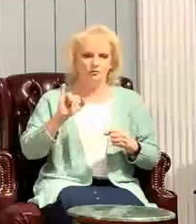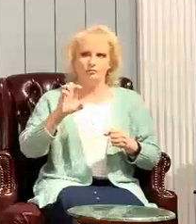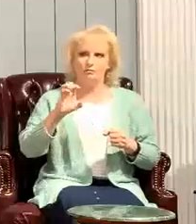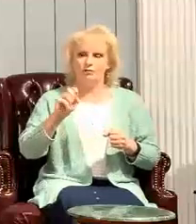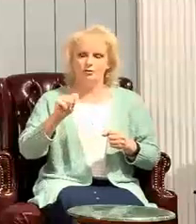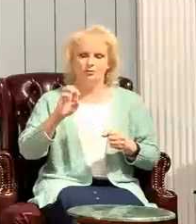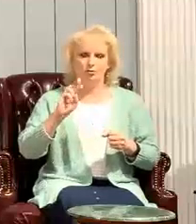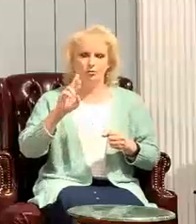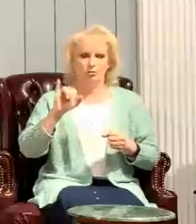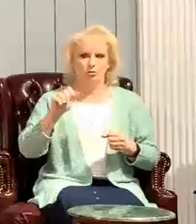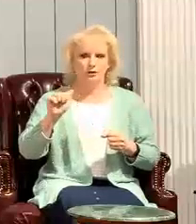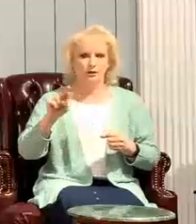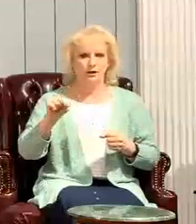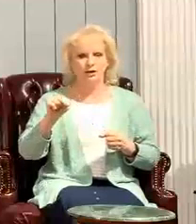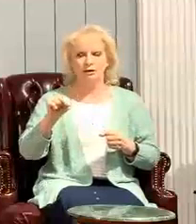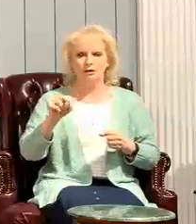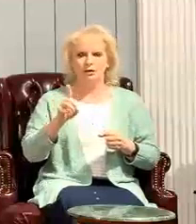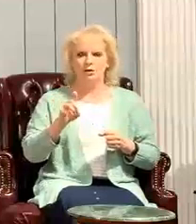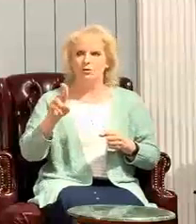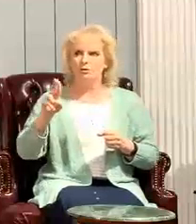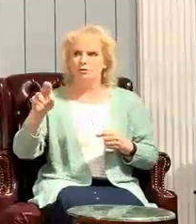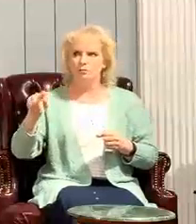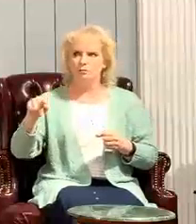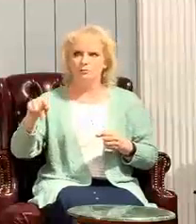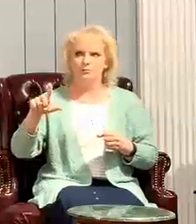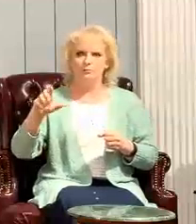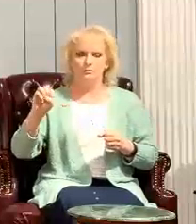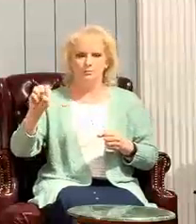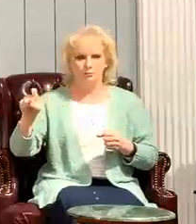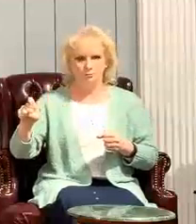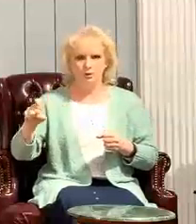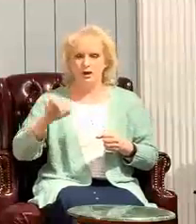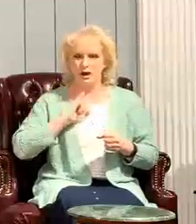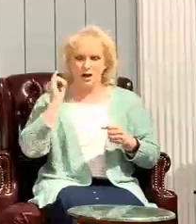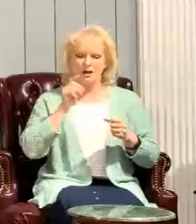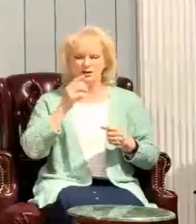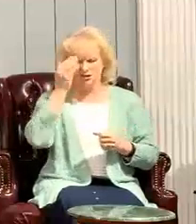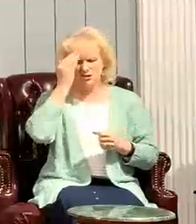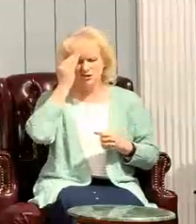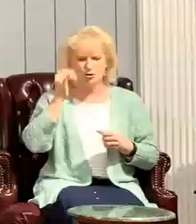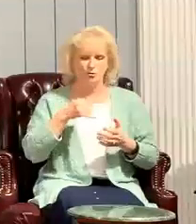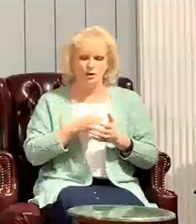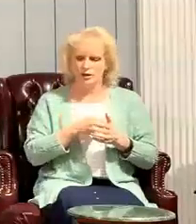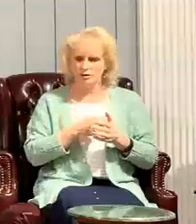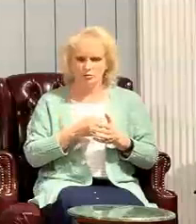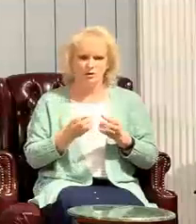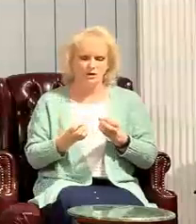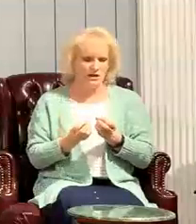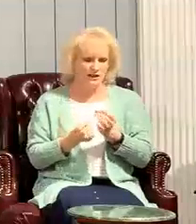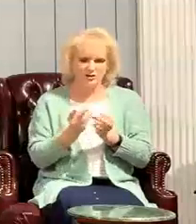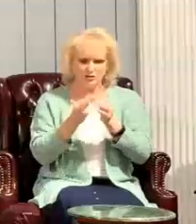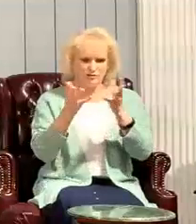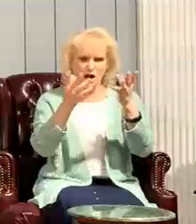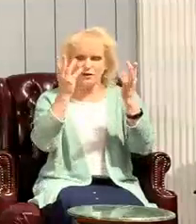kill my whole family. I was sure we were going to die in that house. Every night I would pray, God, please don't let this house start on fire tonight. Honestly, this house